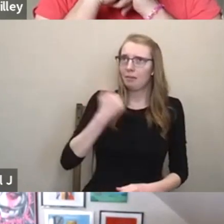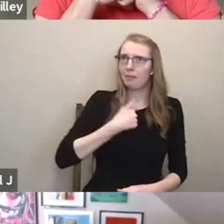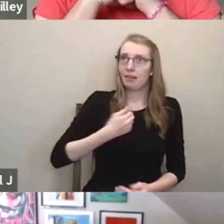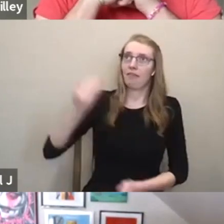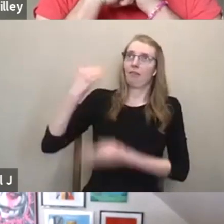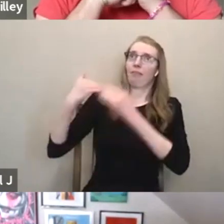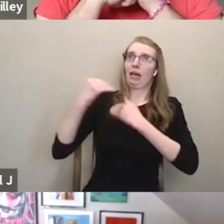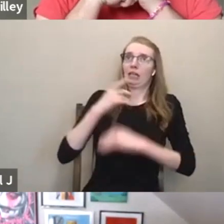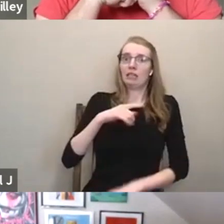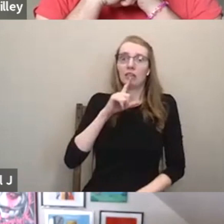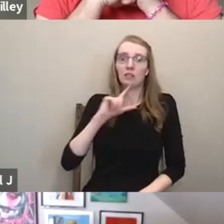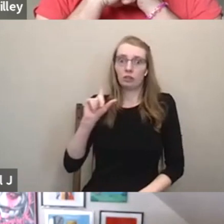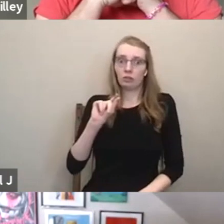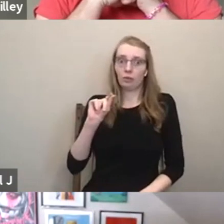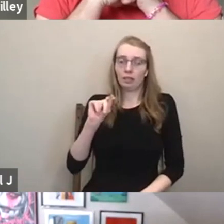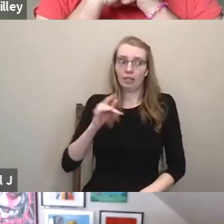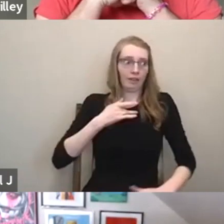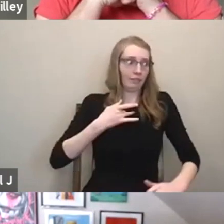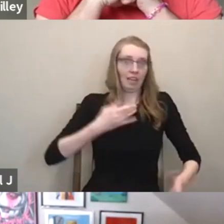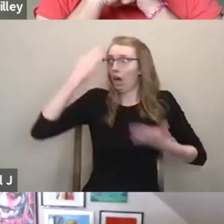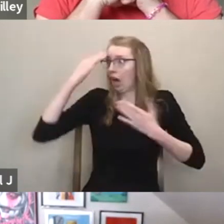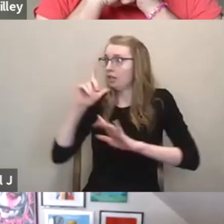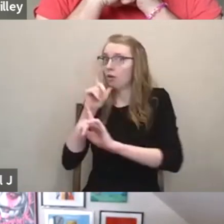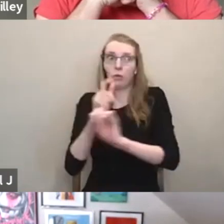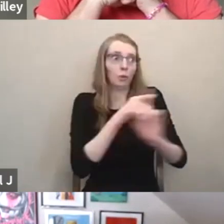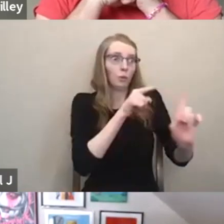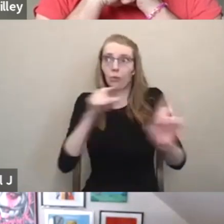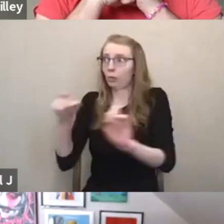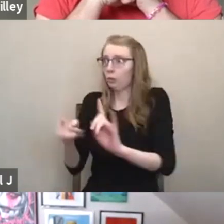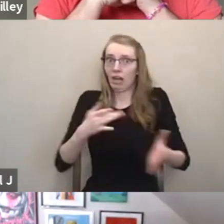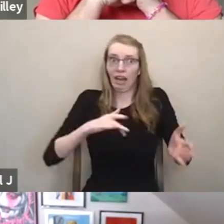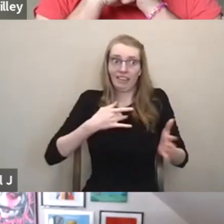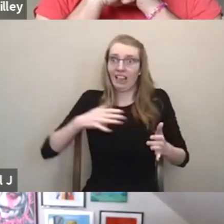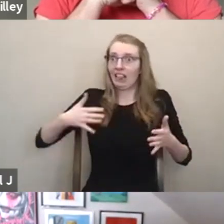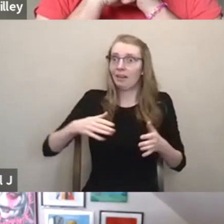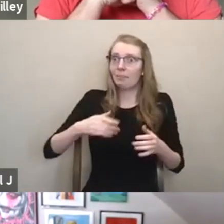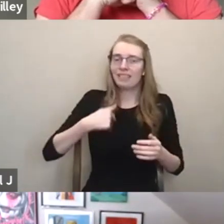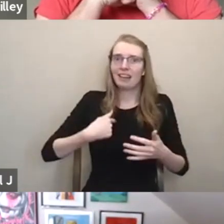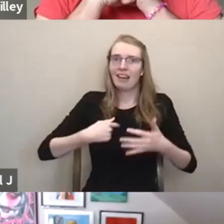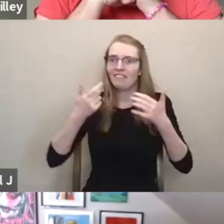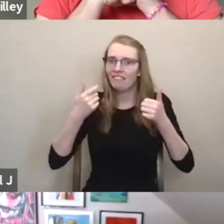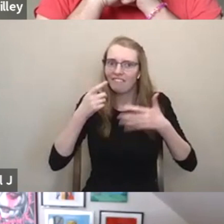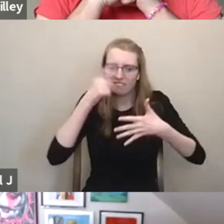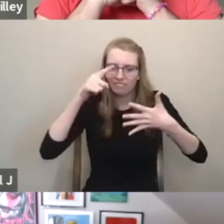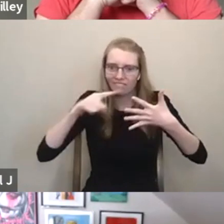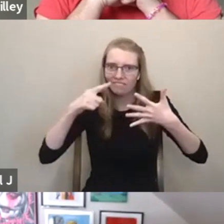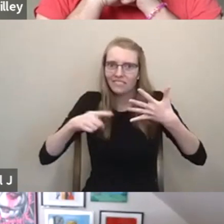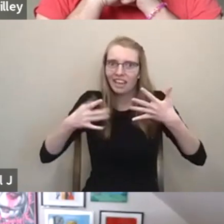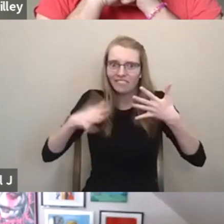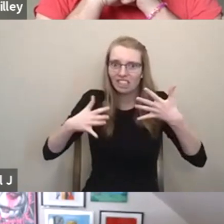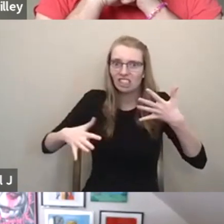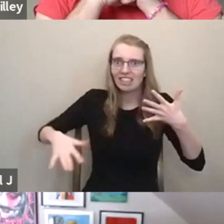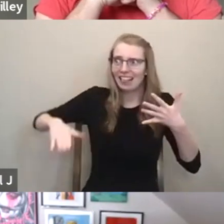know the right people. I haven't done X, Y, or Z, and that's a bit ridiculous because I sit in this chair.